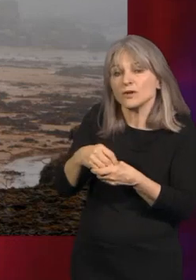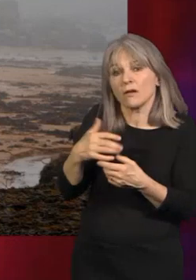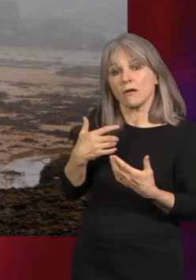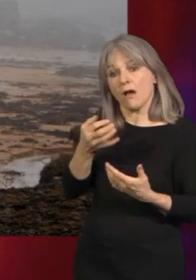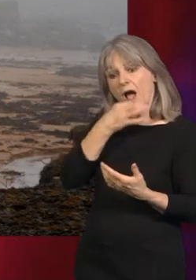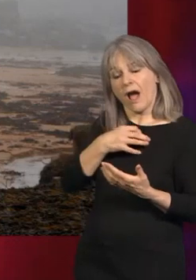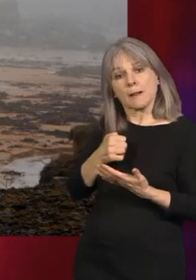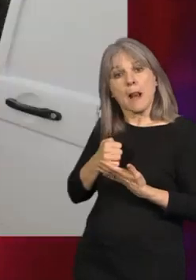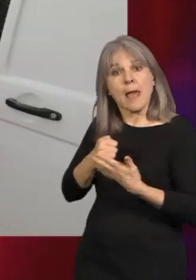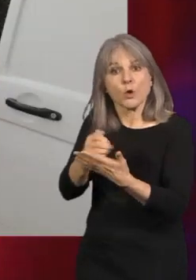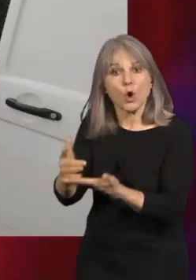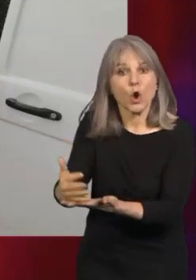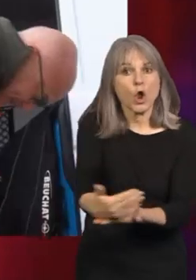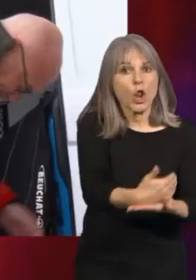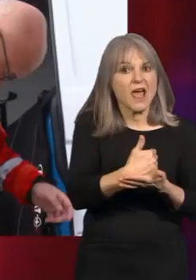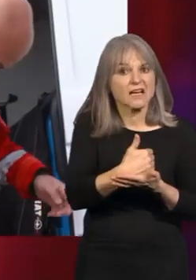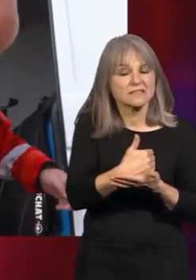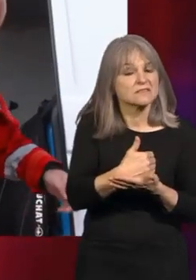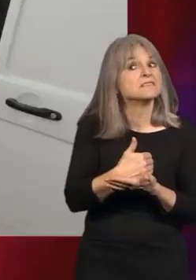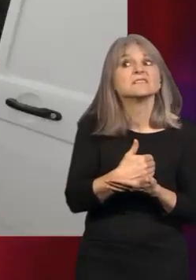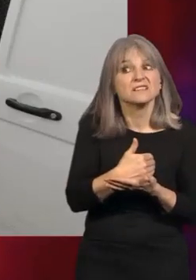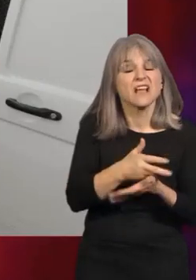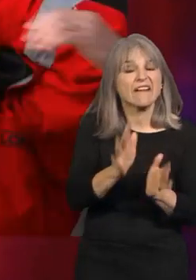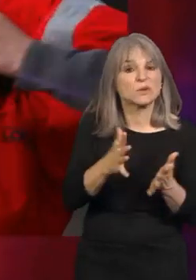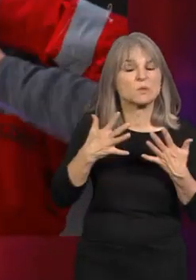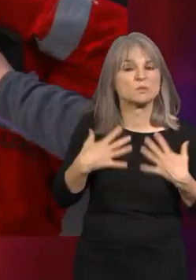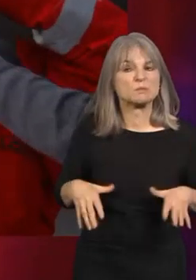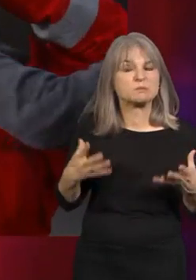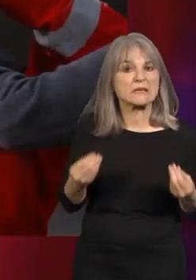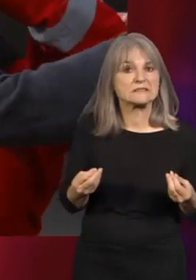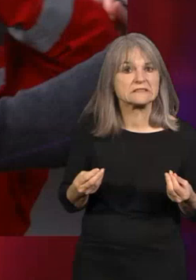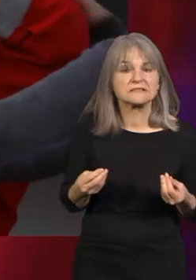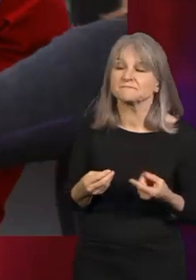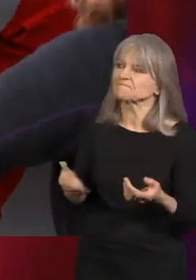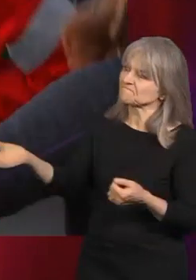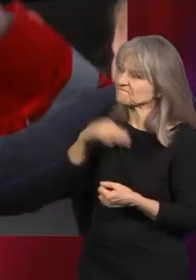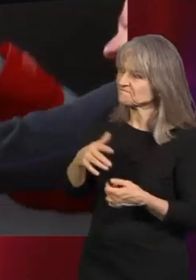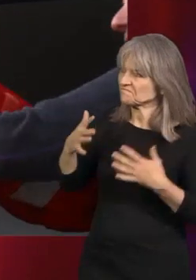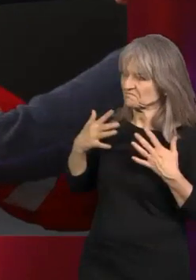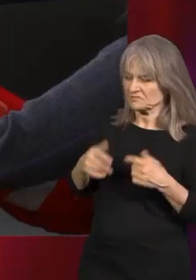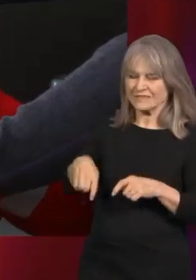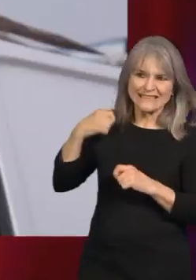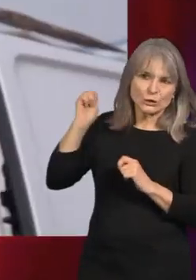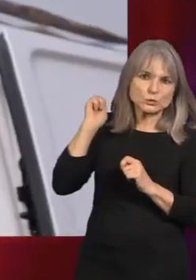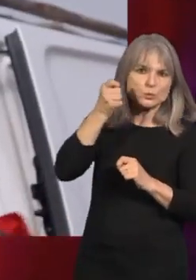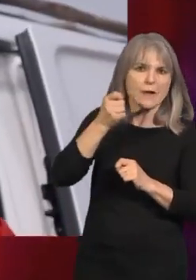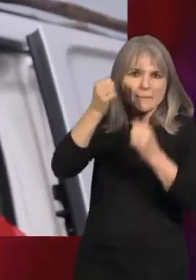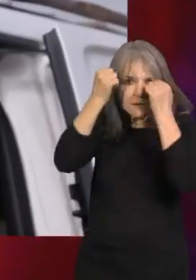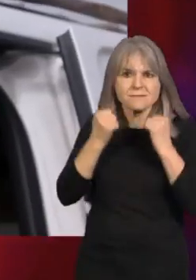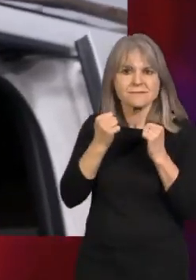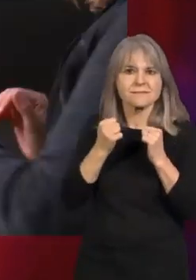it? Absolutely. We need to get your head in. Head in? I don't even know where it's supposed to come.